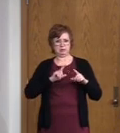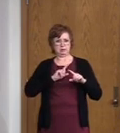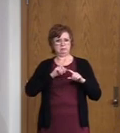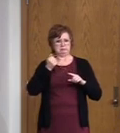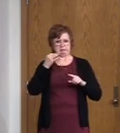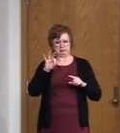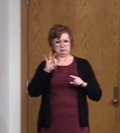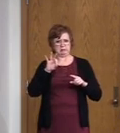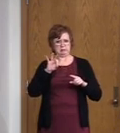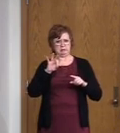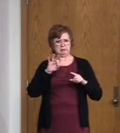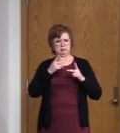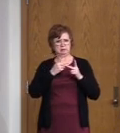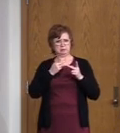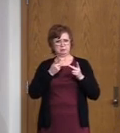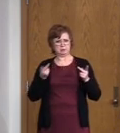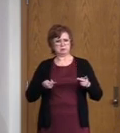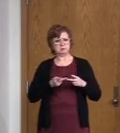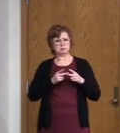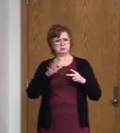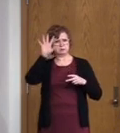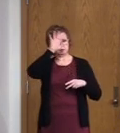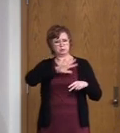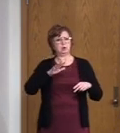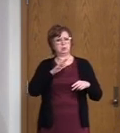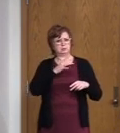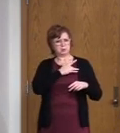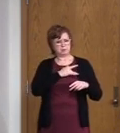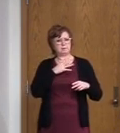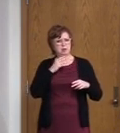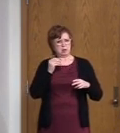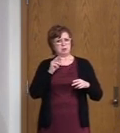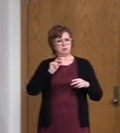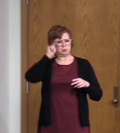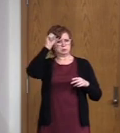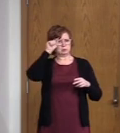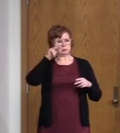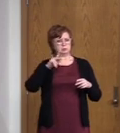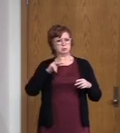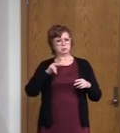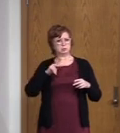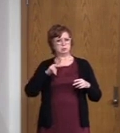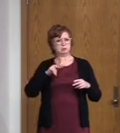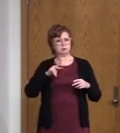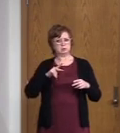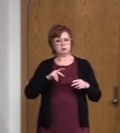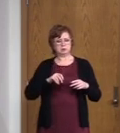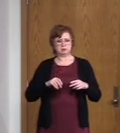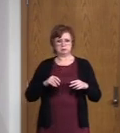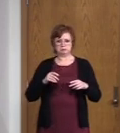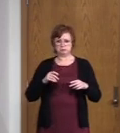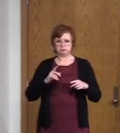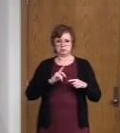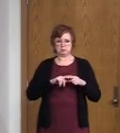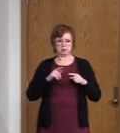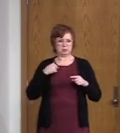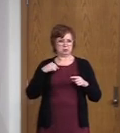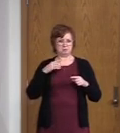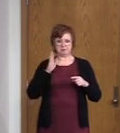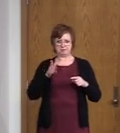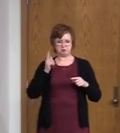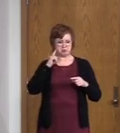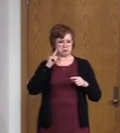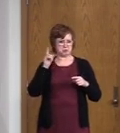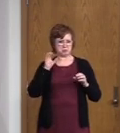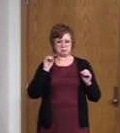locations across the province and all over the north. So, like I said, I haven't heard any of those concerns come across my desk, but I'll ask Derek if